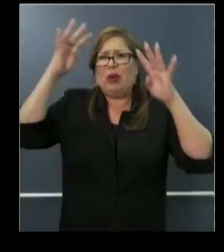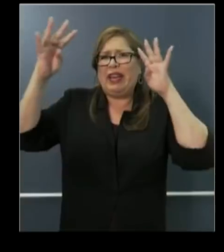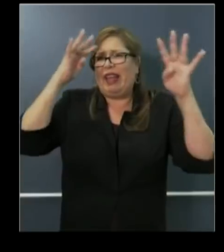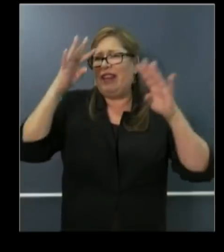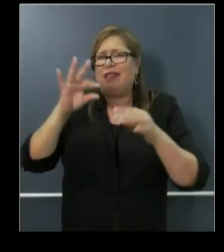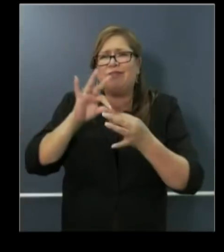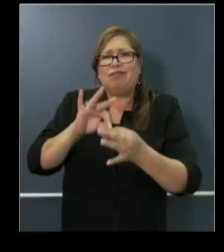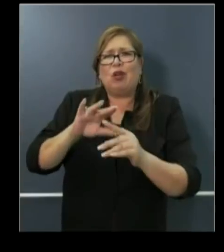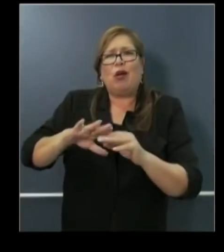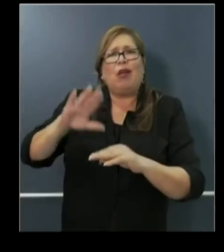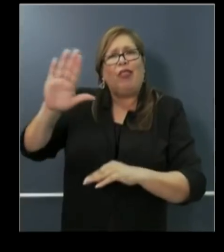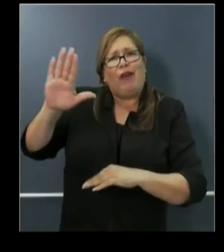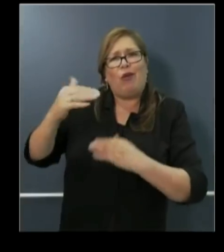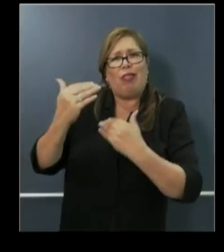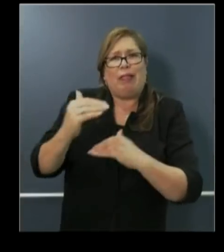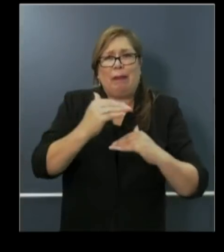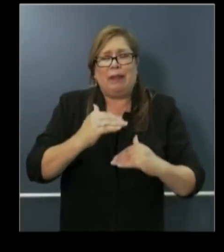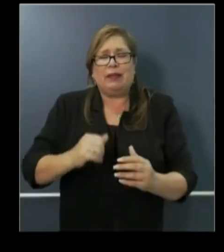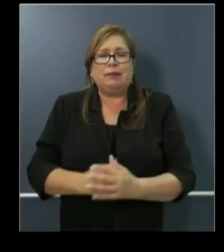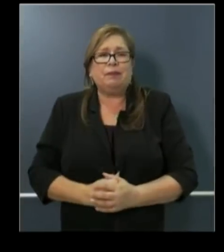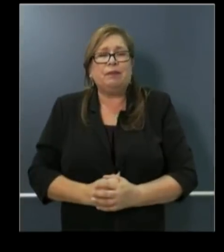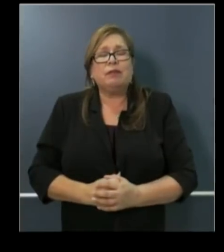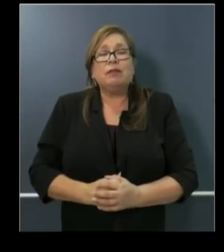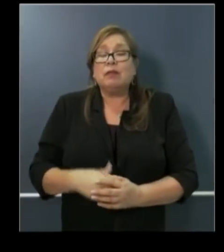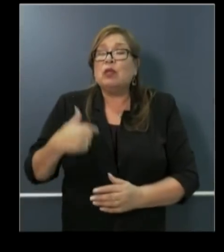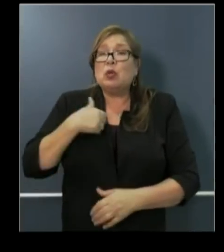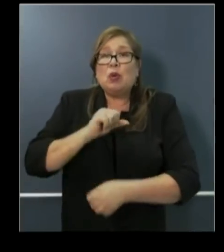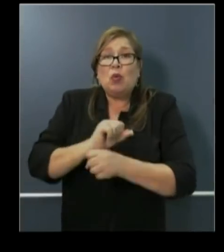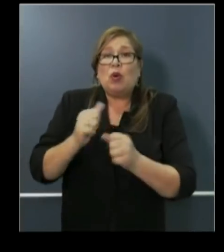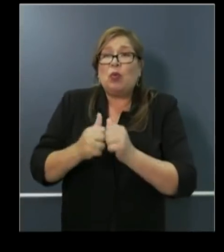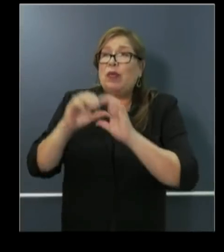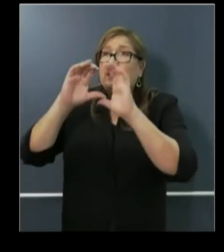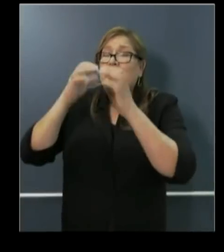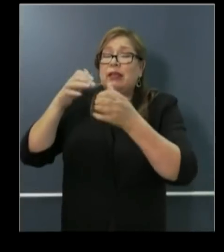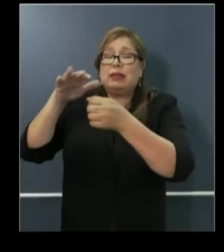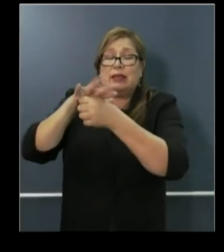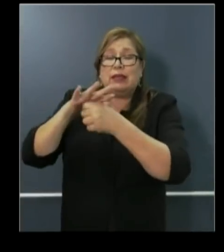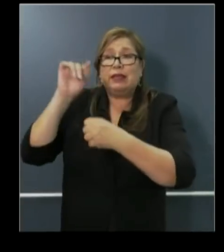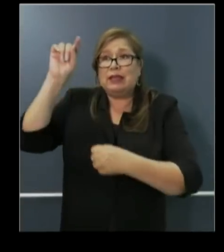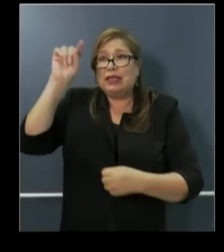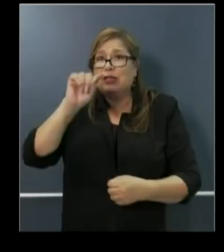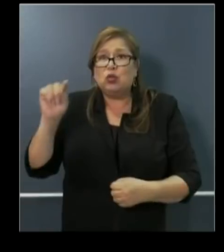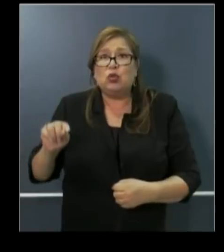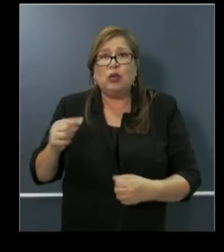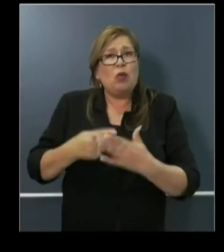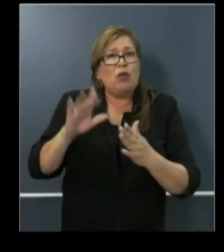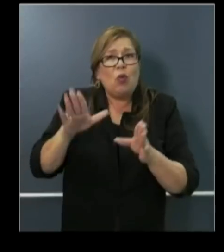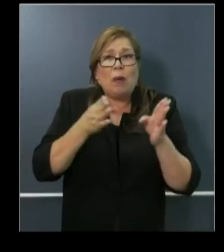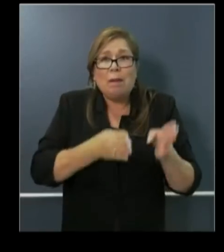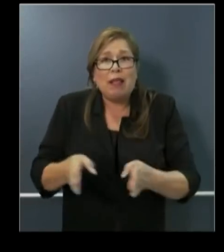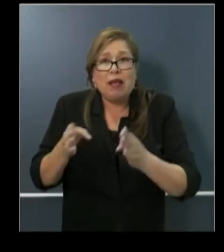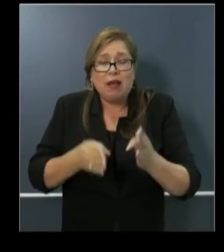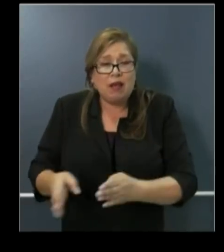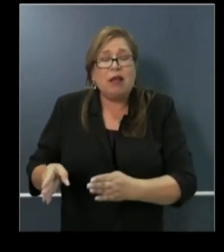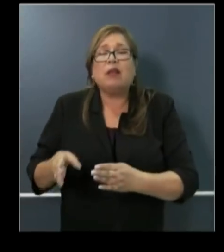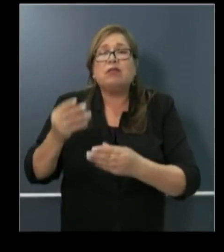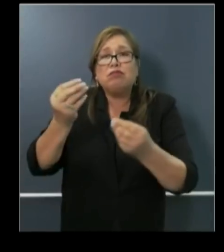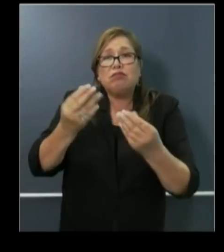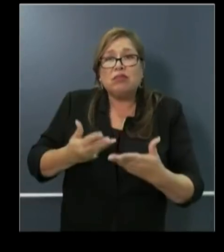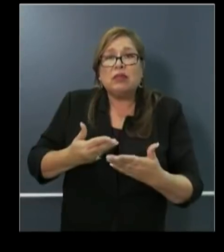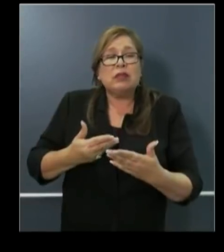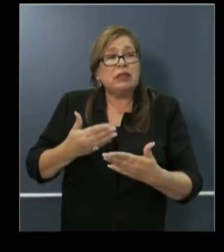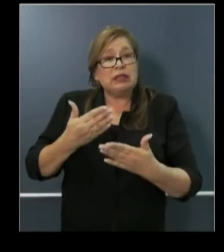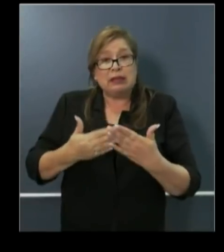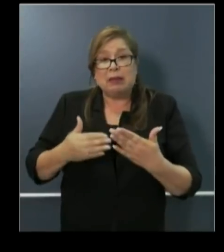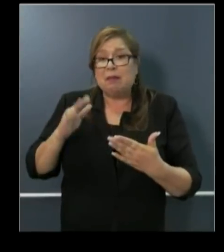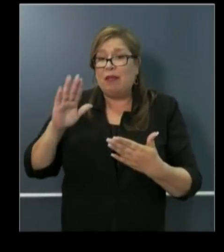Association, what the plans are that districts have, and some of them are also that are strong